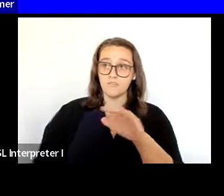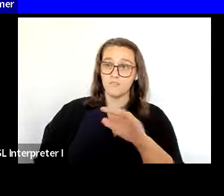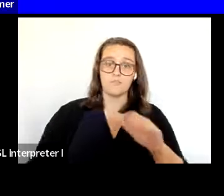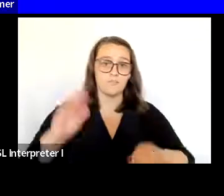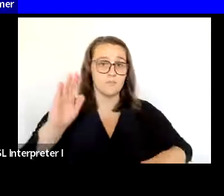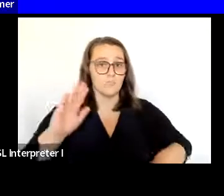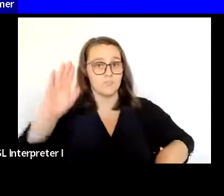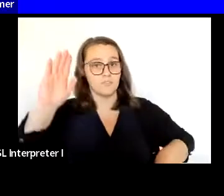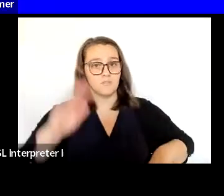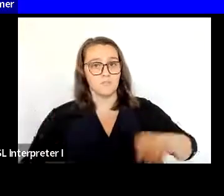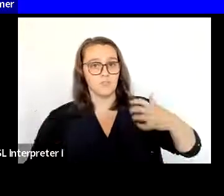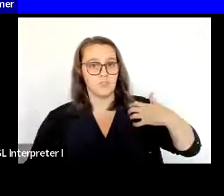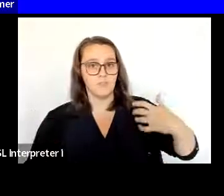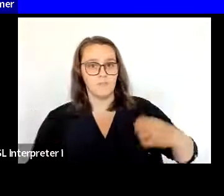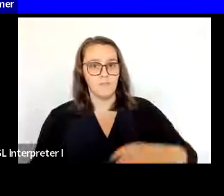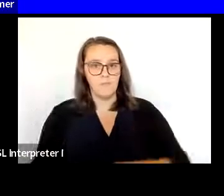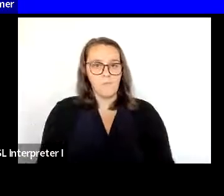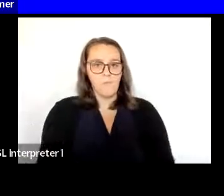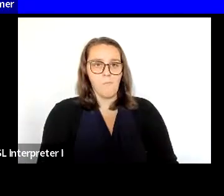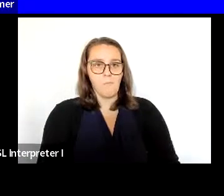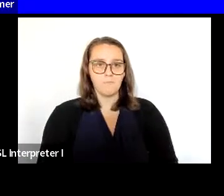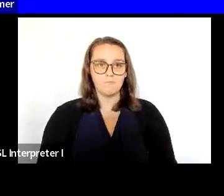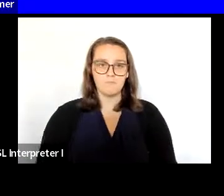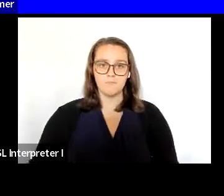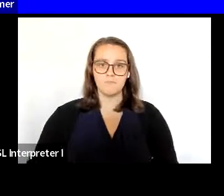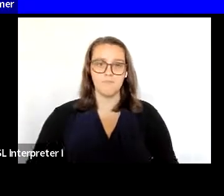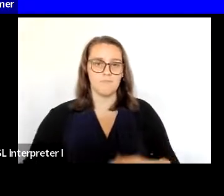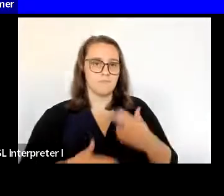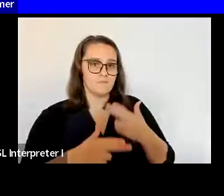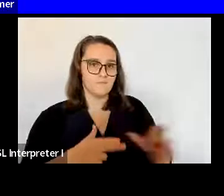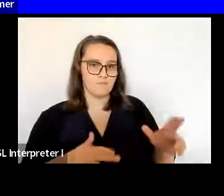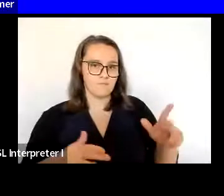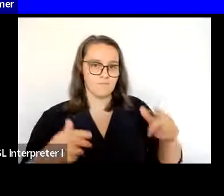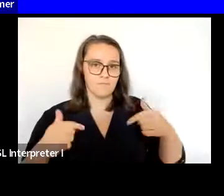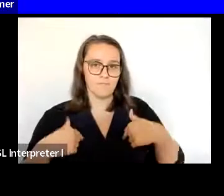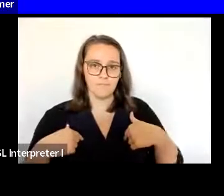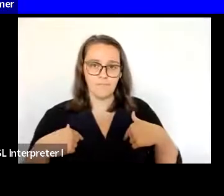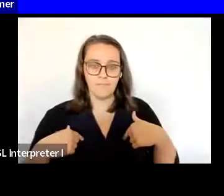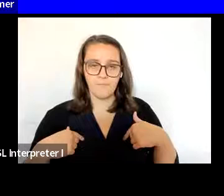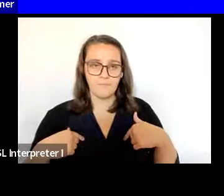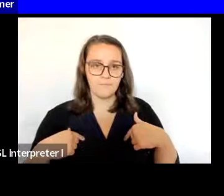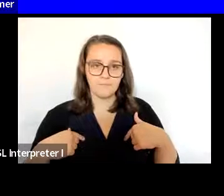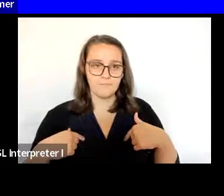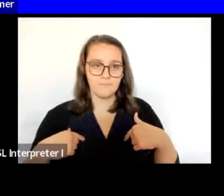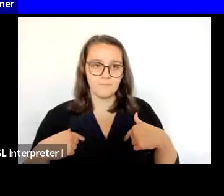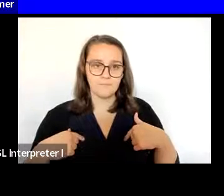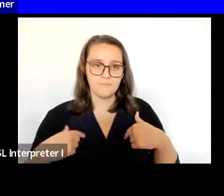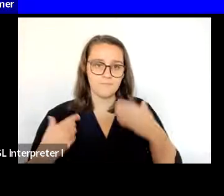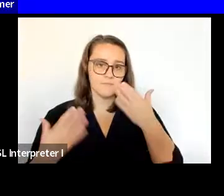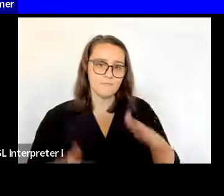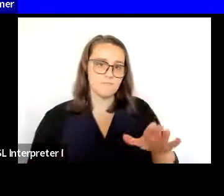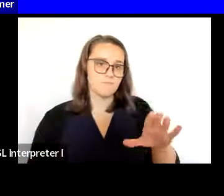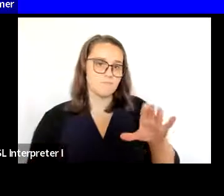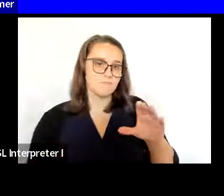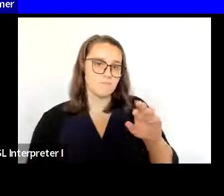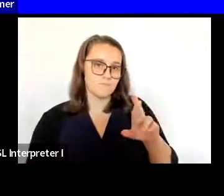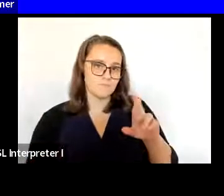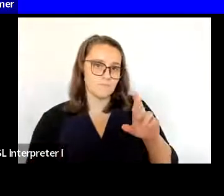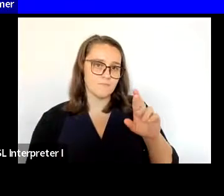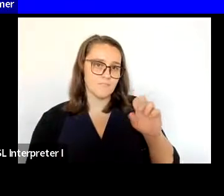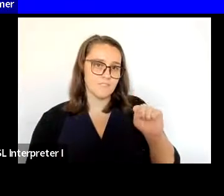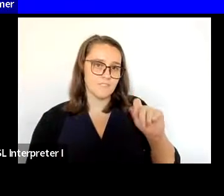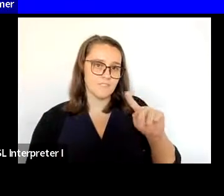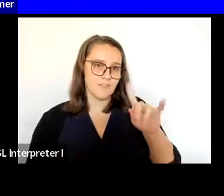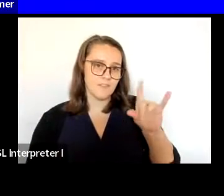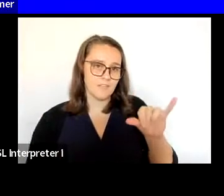Chairman, Councilmember just briefly, McDuffie. I think I did not know the Stanley, but I did know Amin